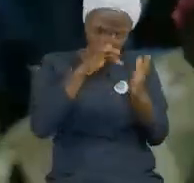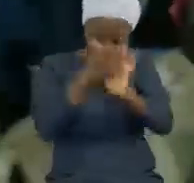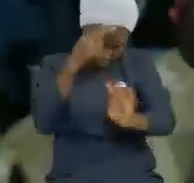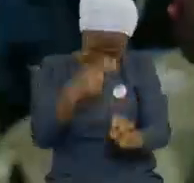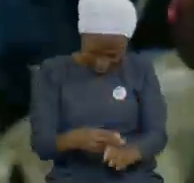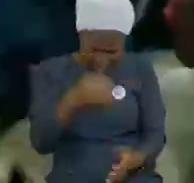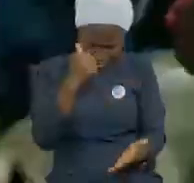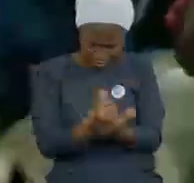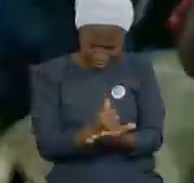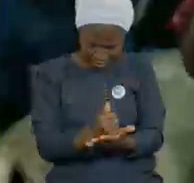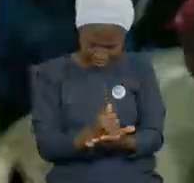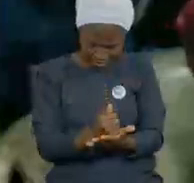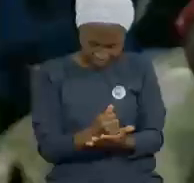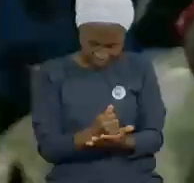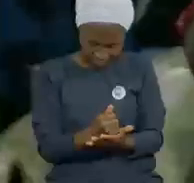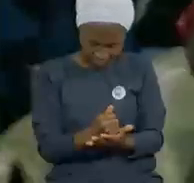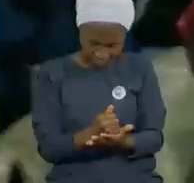name.